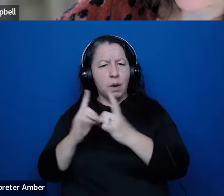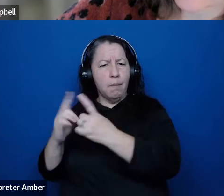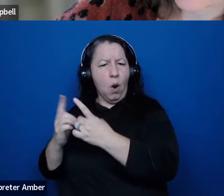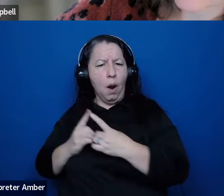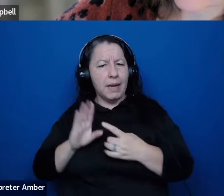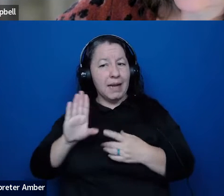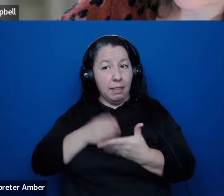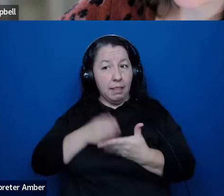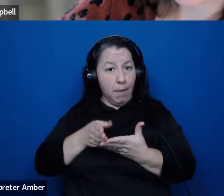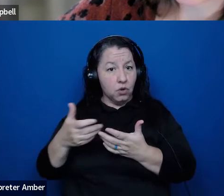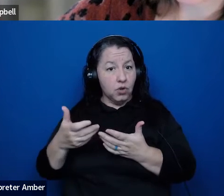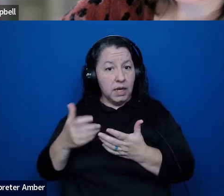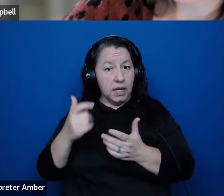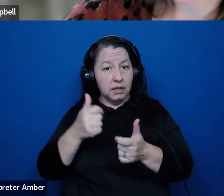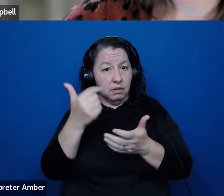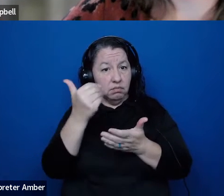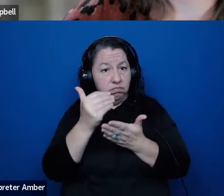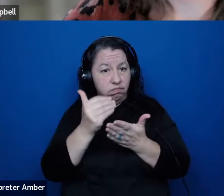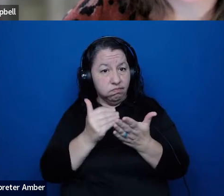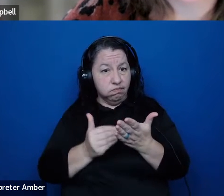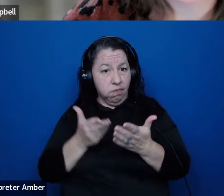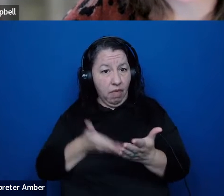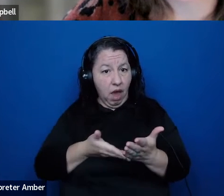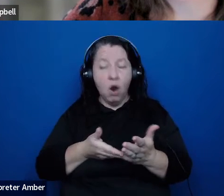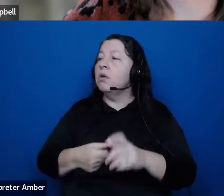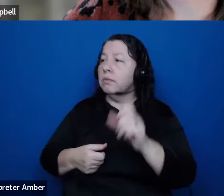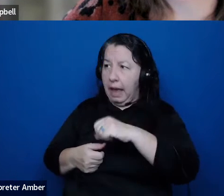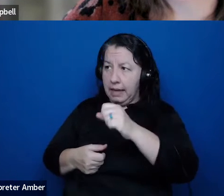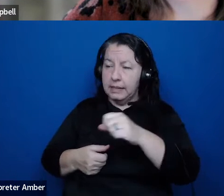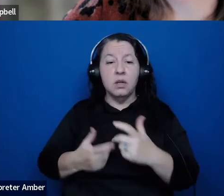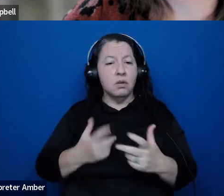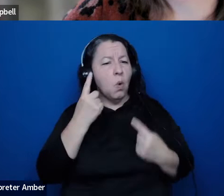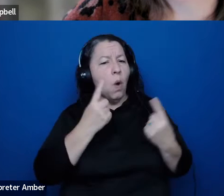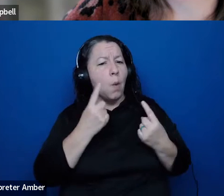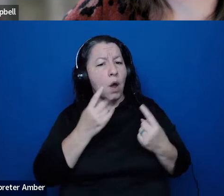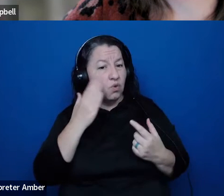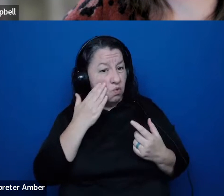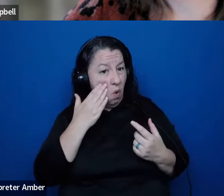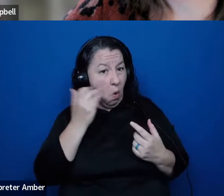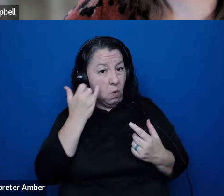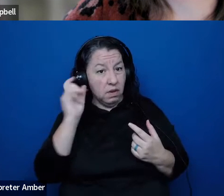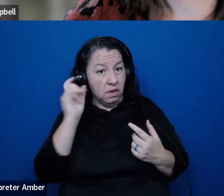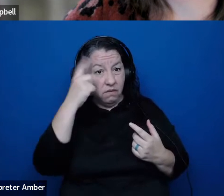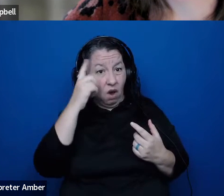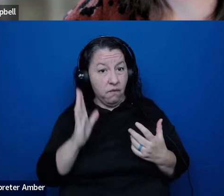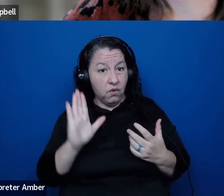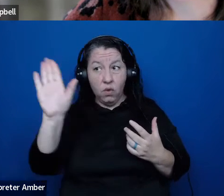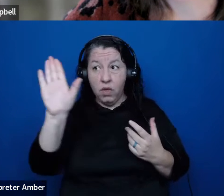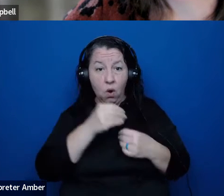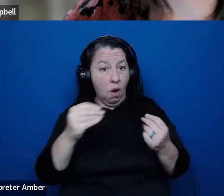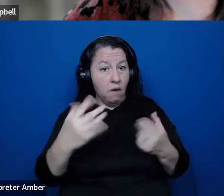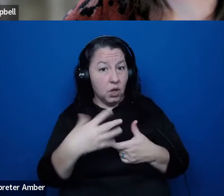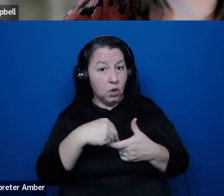Yes. And so I'm just wondering, do you know yet if the governor's office is including in